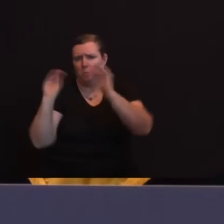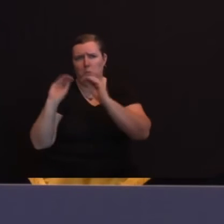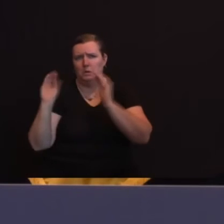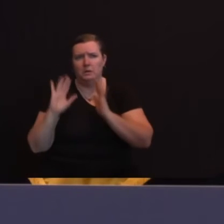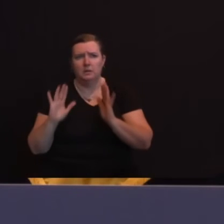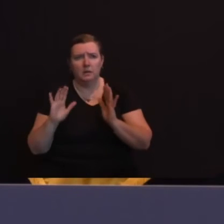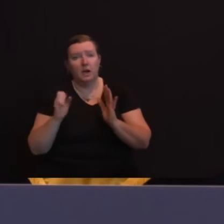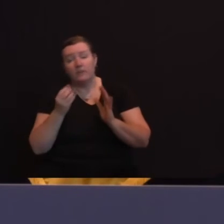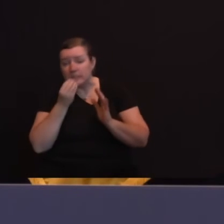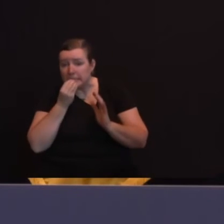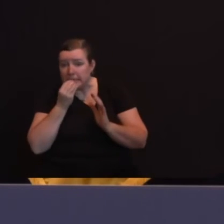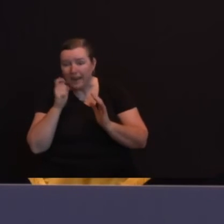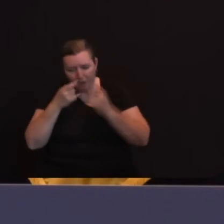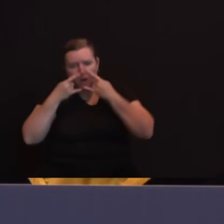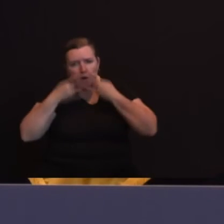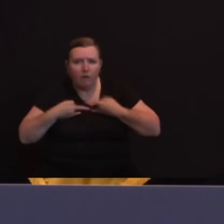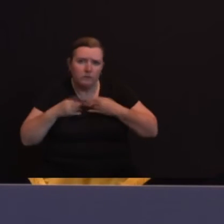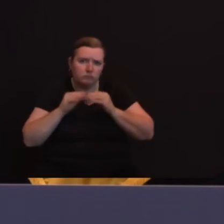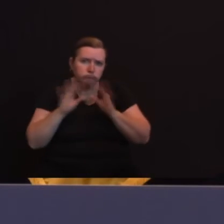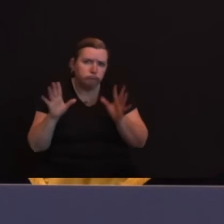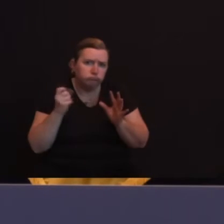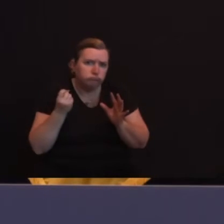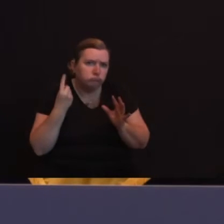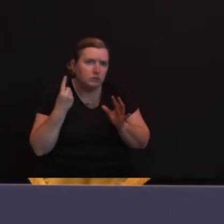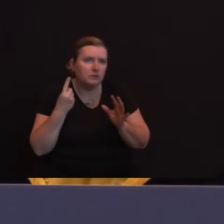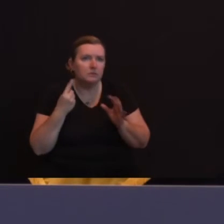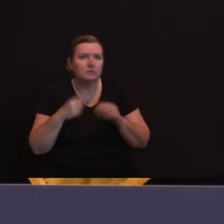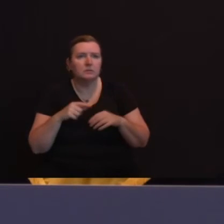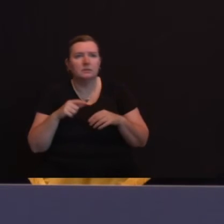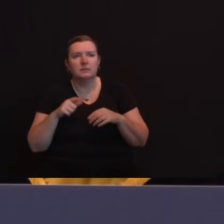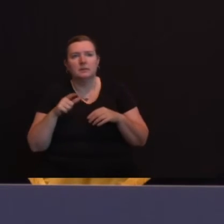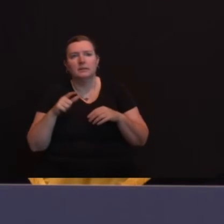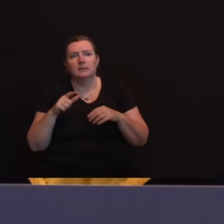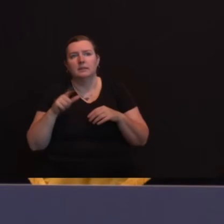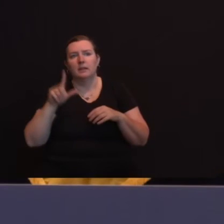your mask off. We were in Lambertville on Saturday night. I was happy